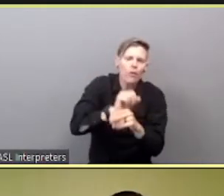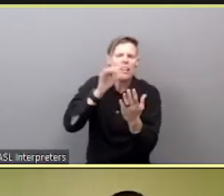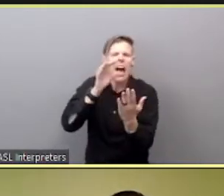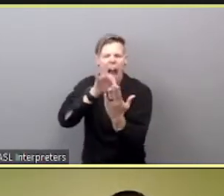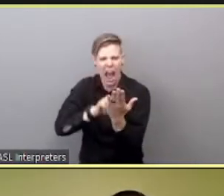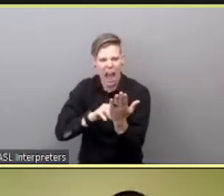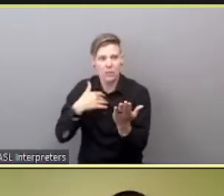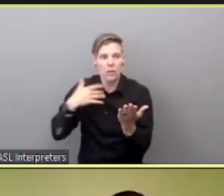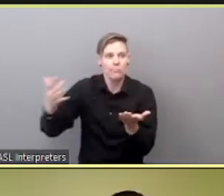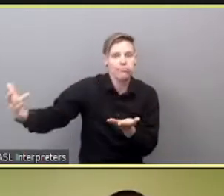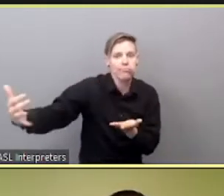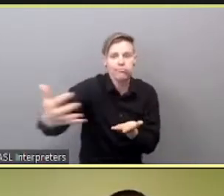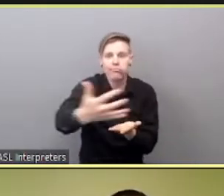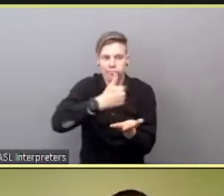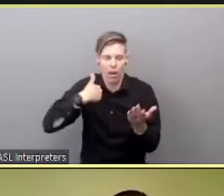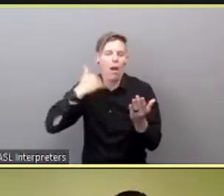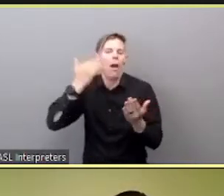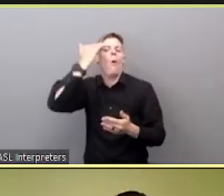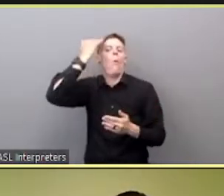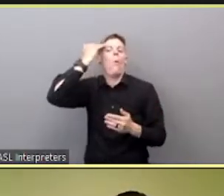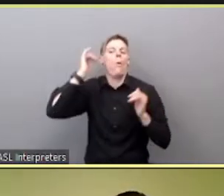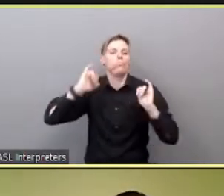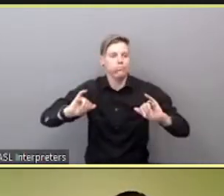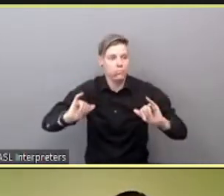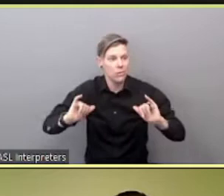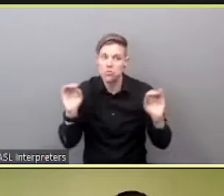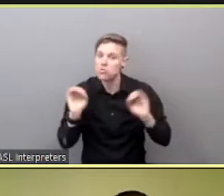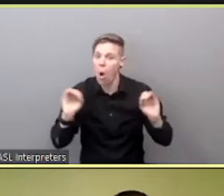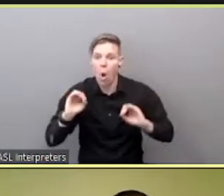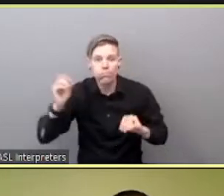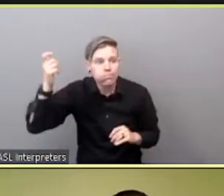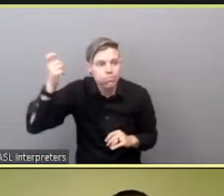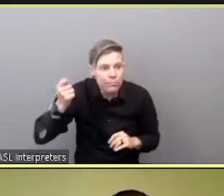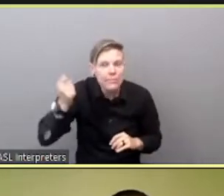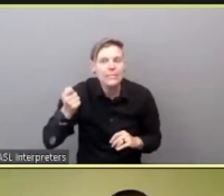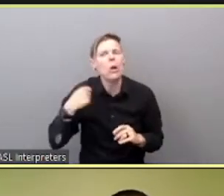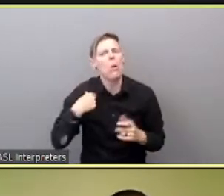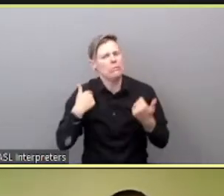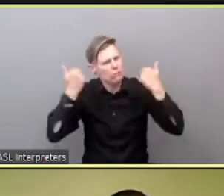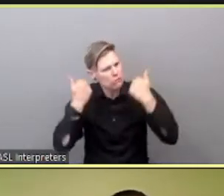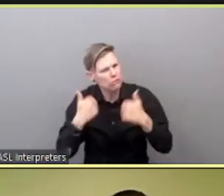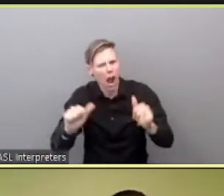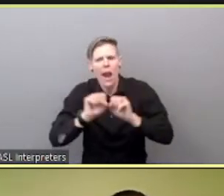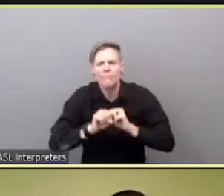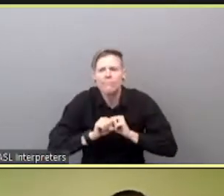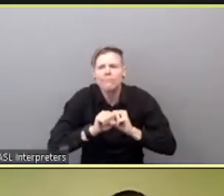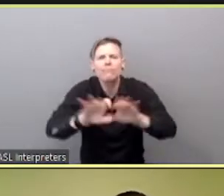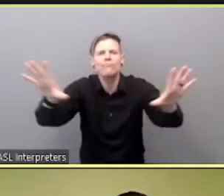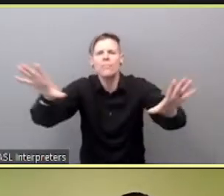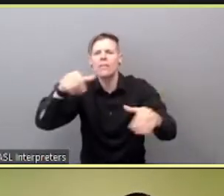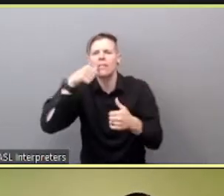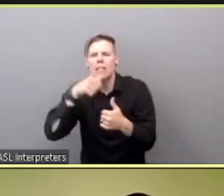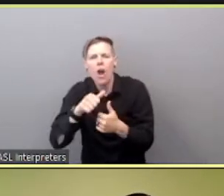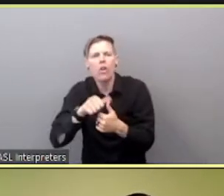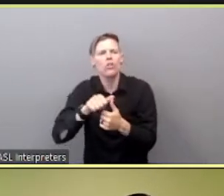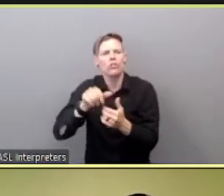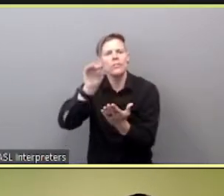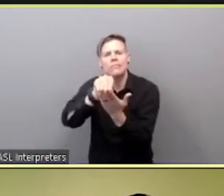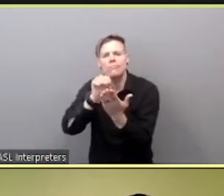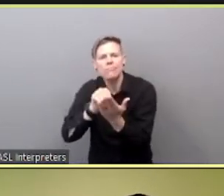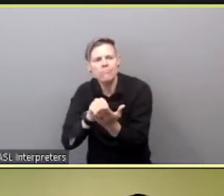instance, right, in which the number of claimants doesn't necessarily reflect the number of those who are currently unemployed.